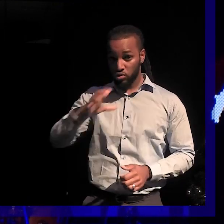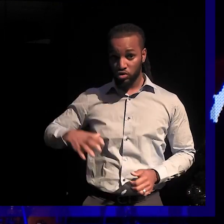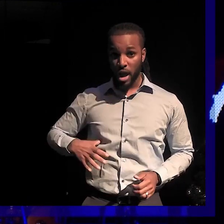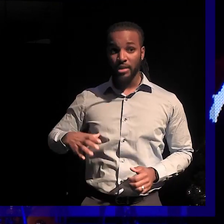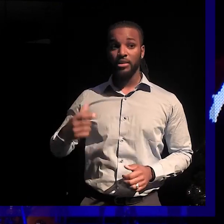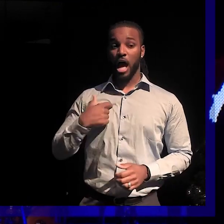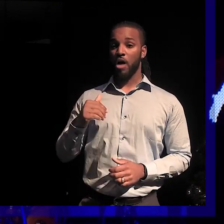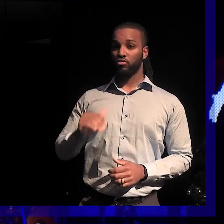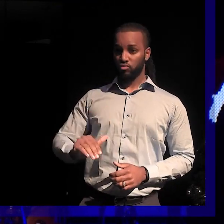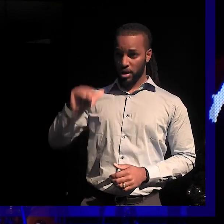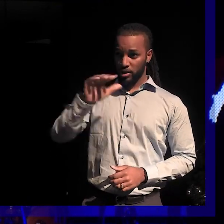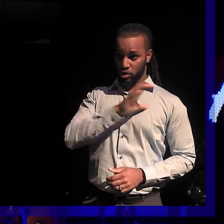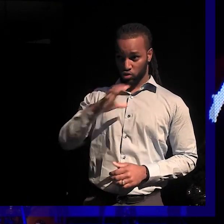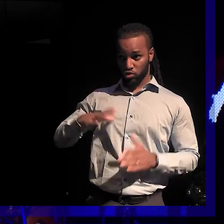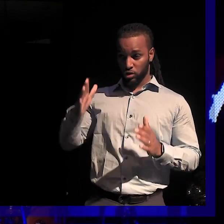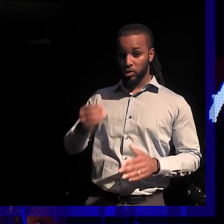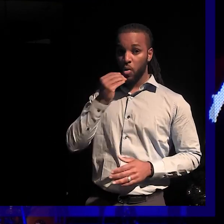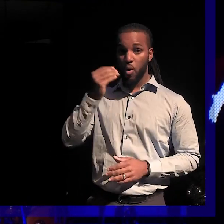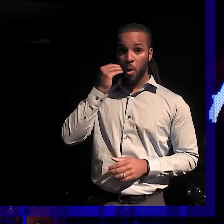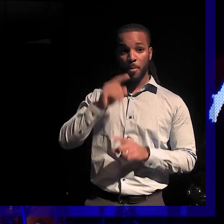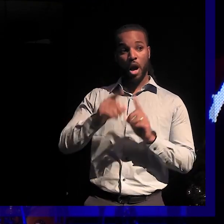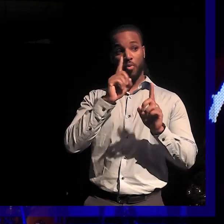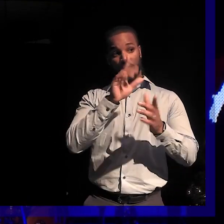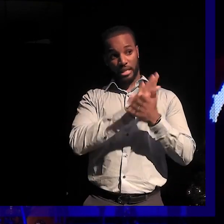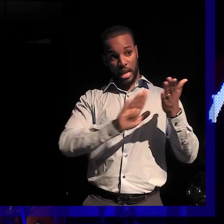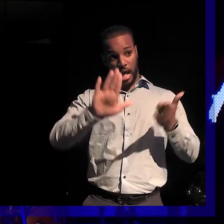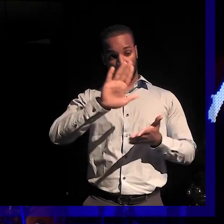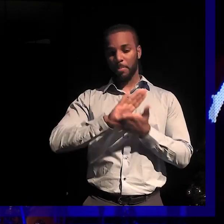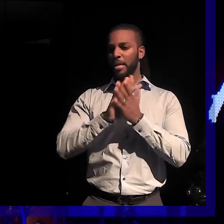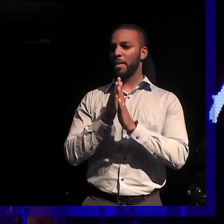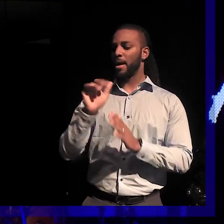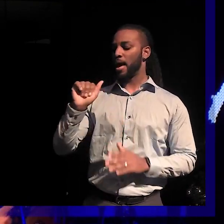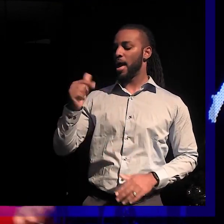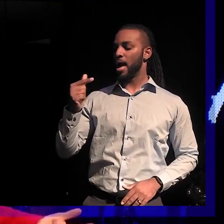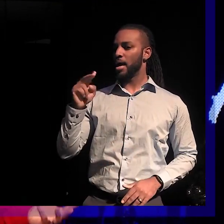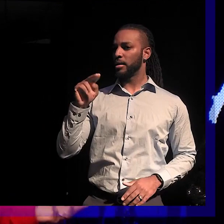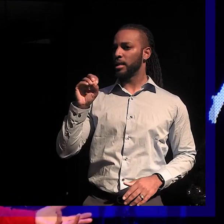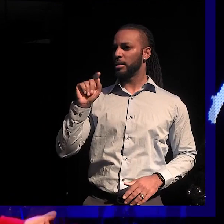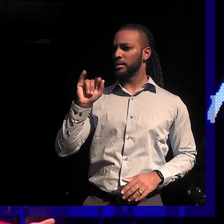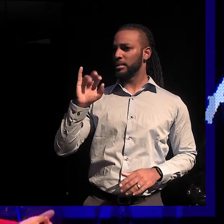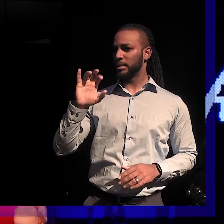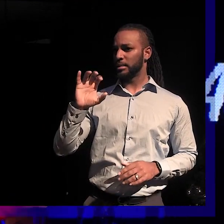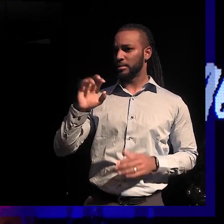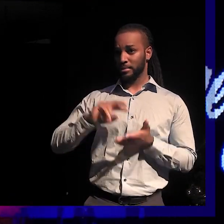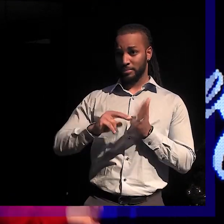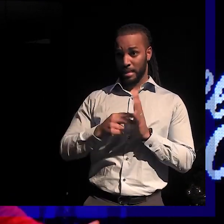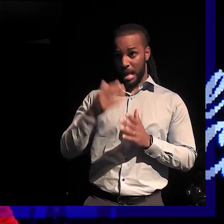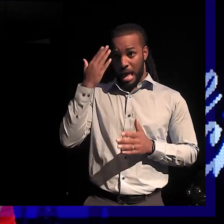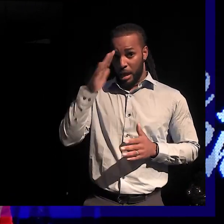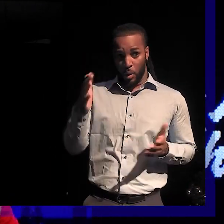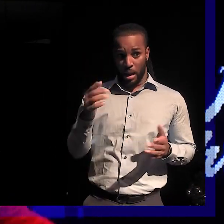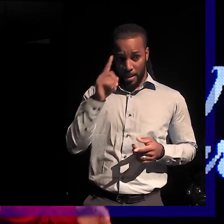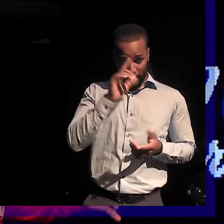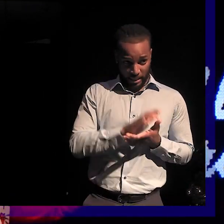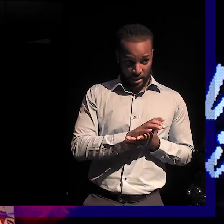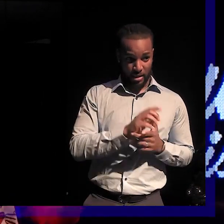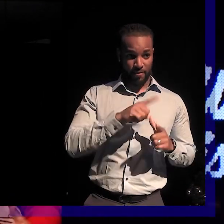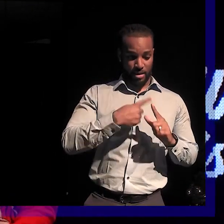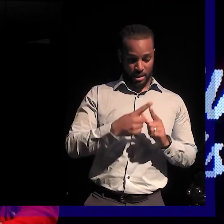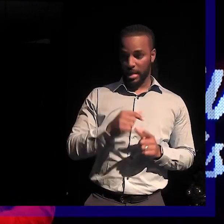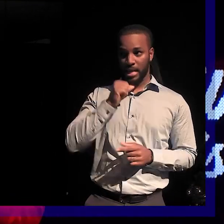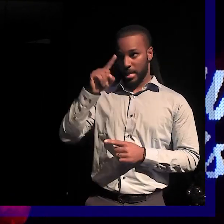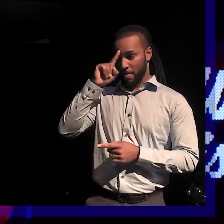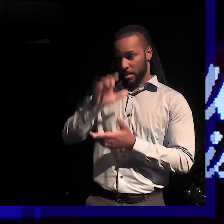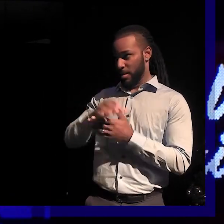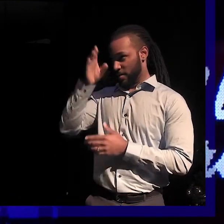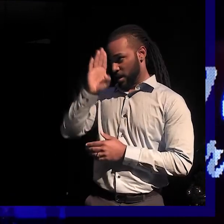raised in a Christian home, but I went to college and became an agnostic, meaning I didn't know what I believed. Then I became an atheist. Then I was back